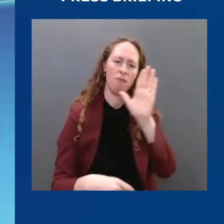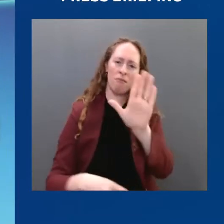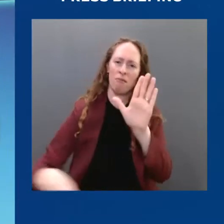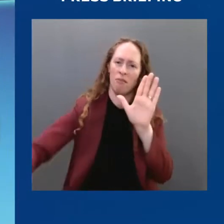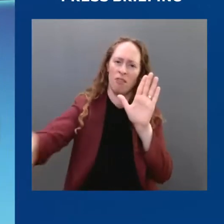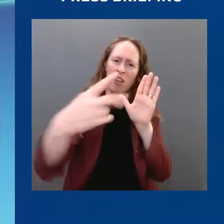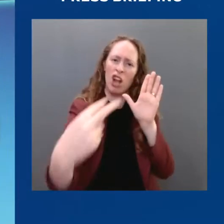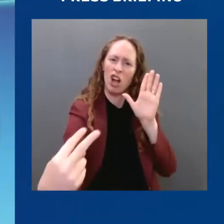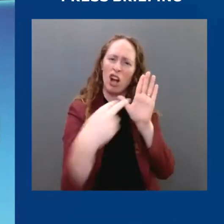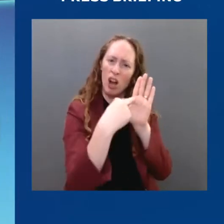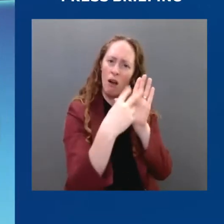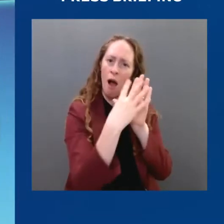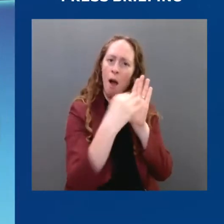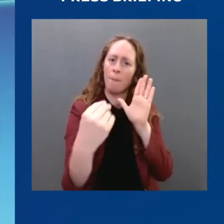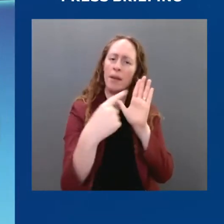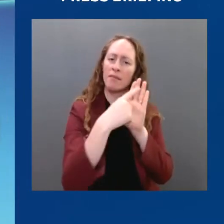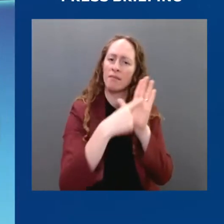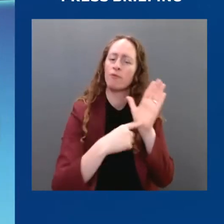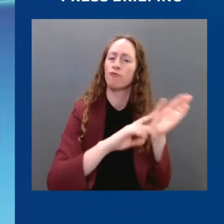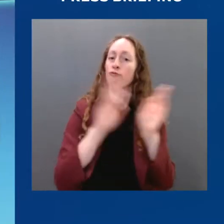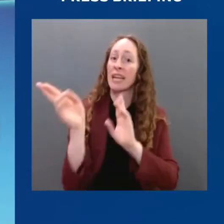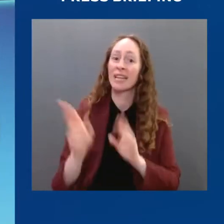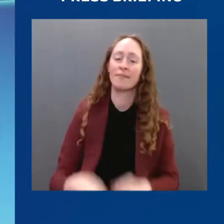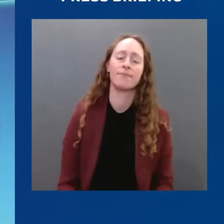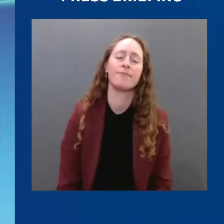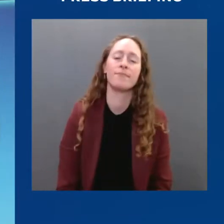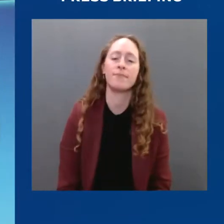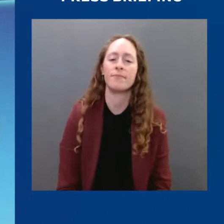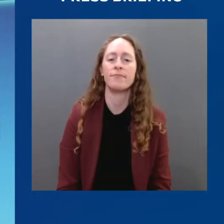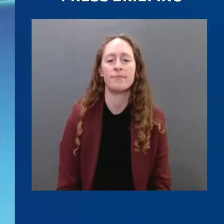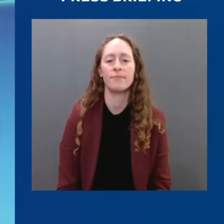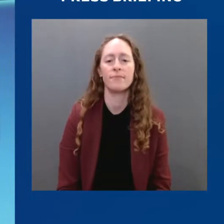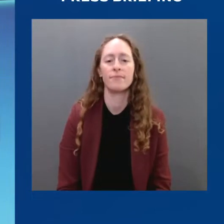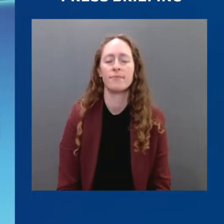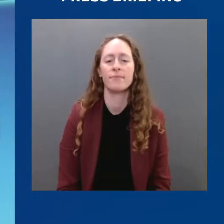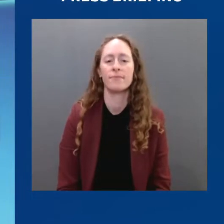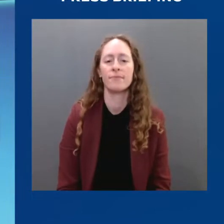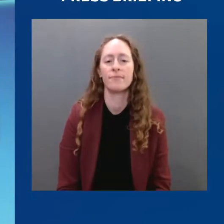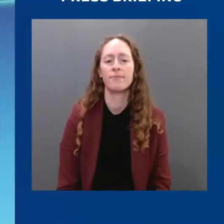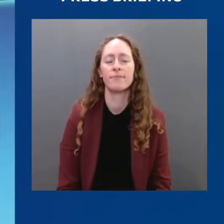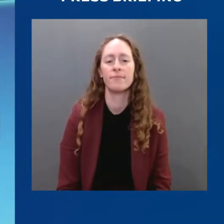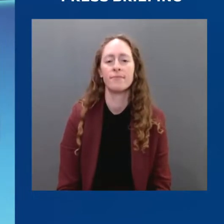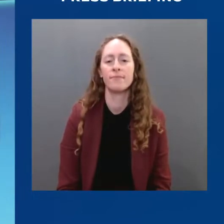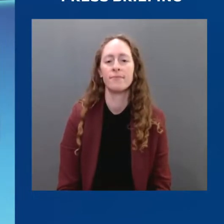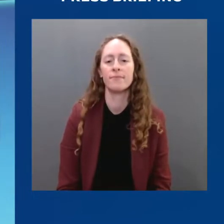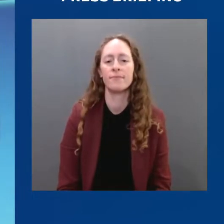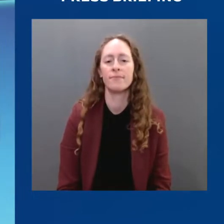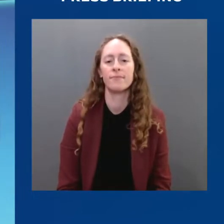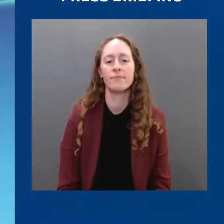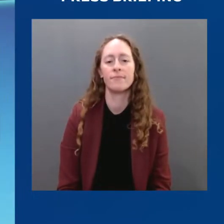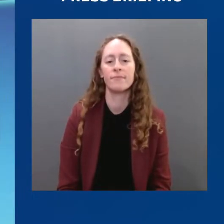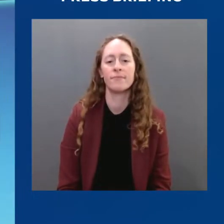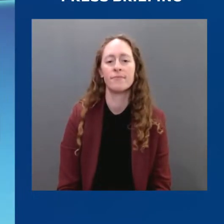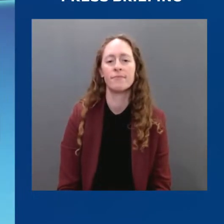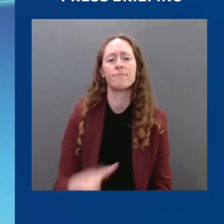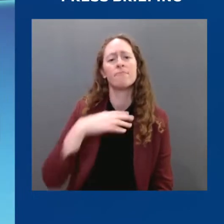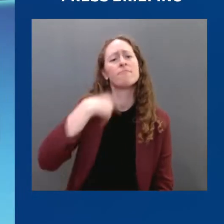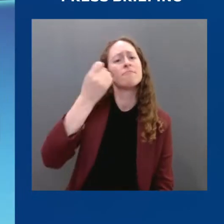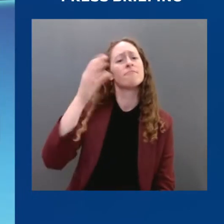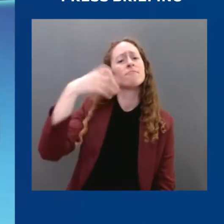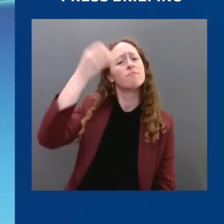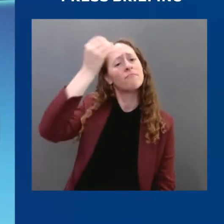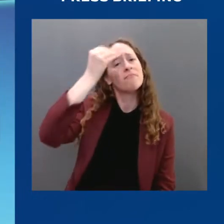I want to emphasize, we can prevent serious illness, we can keep people out of the hospital and especially out of the